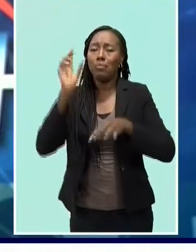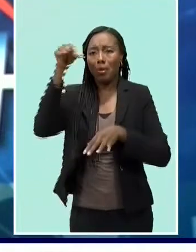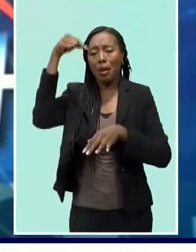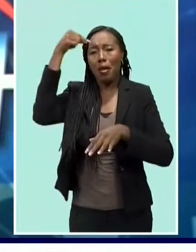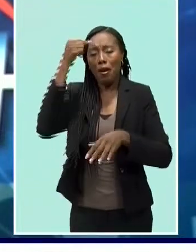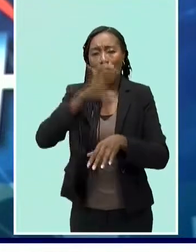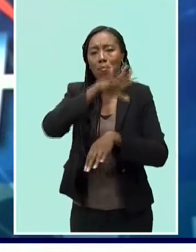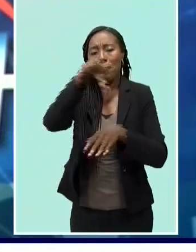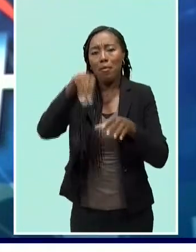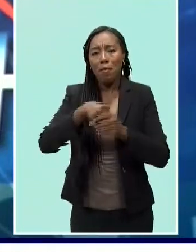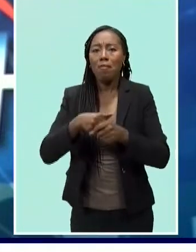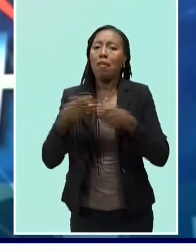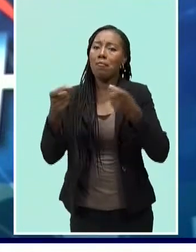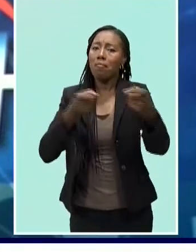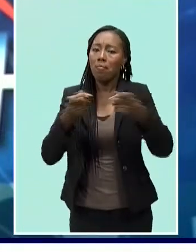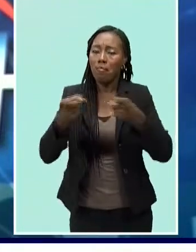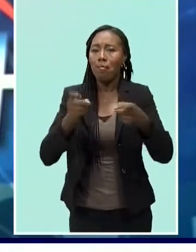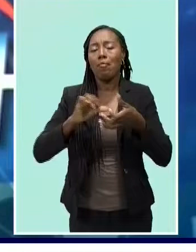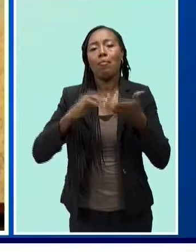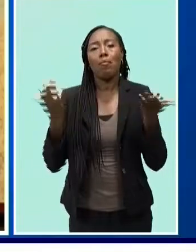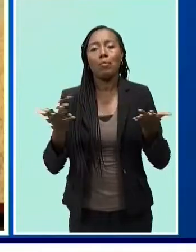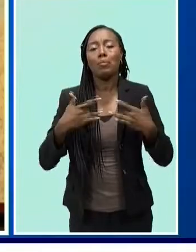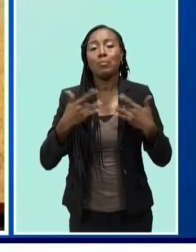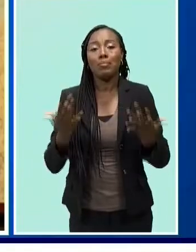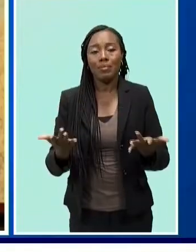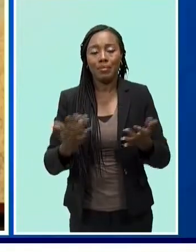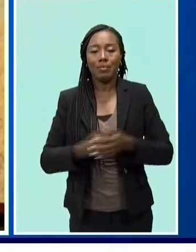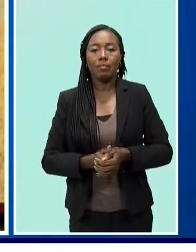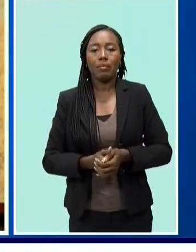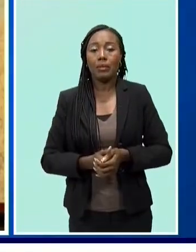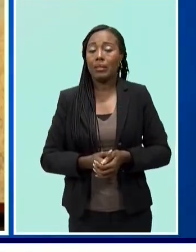to tackle that situation. When we won, there was no